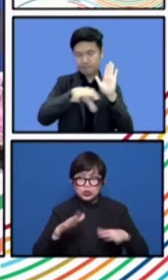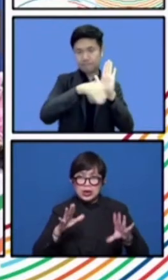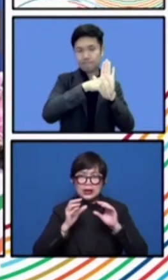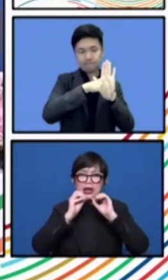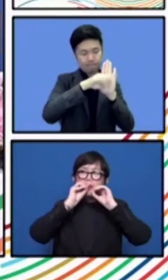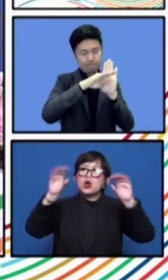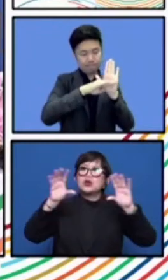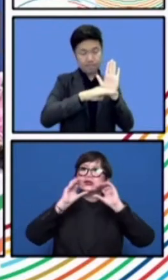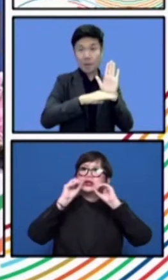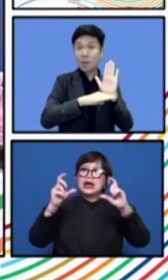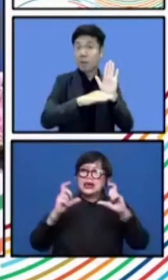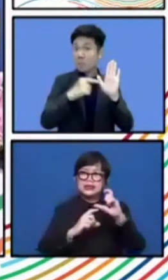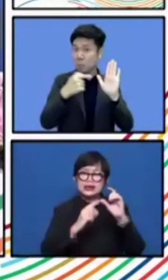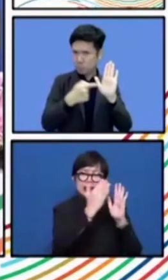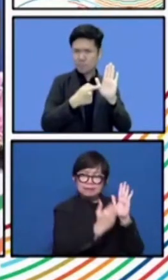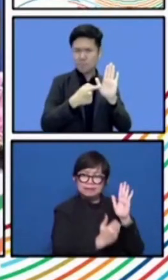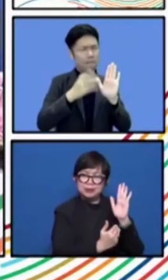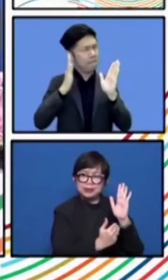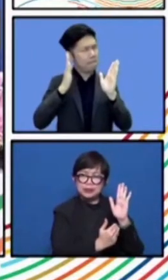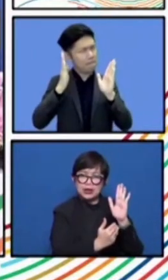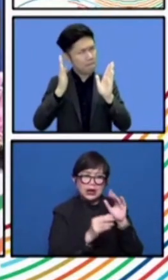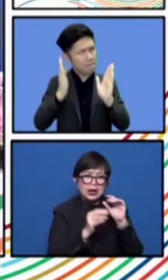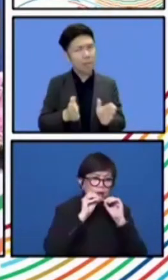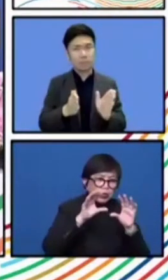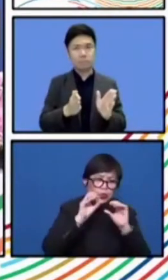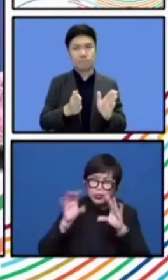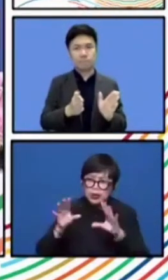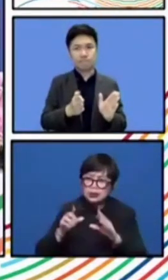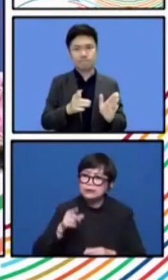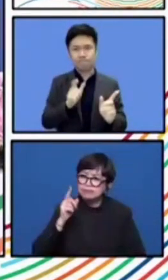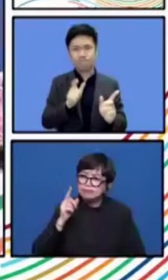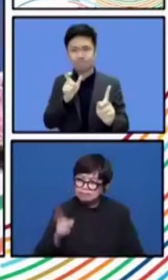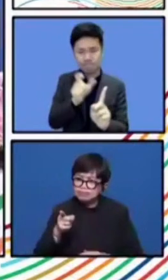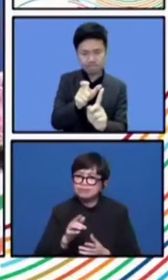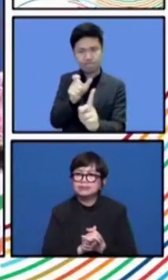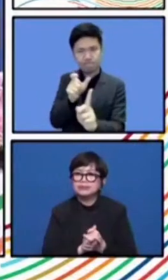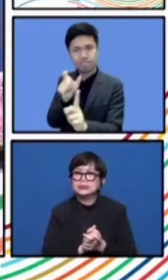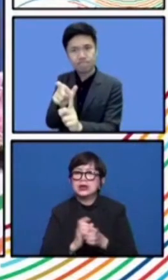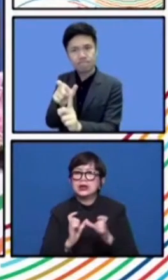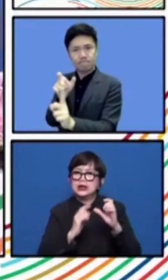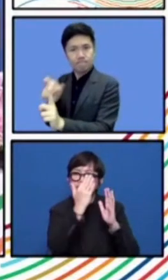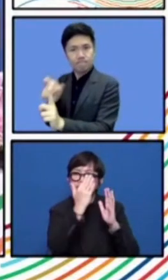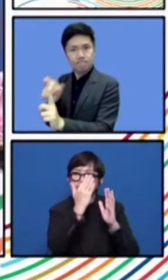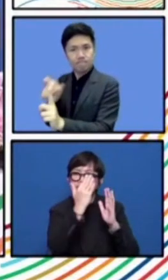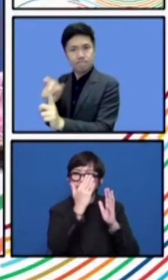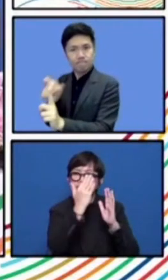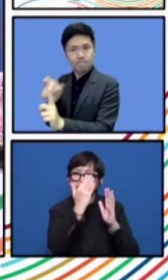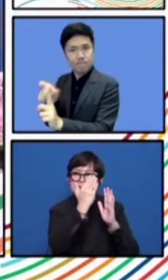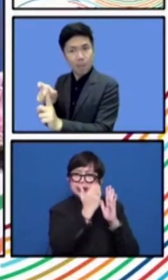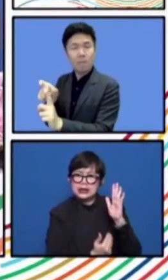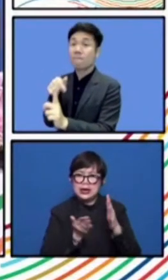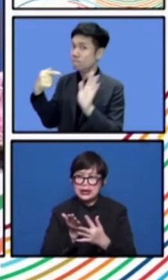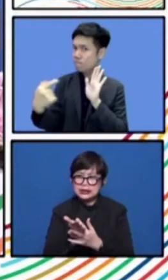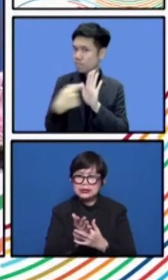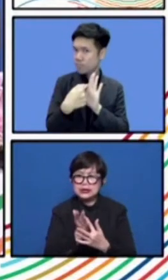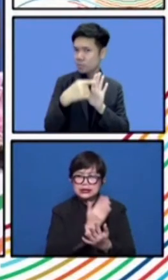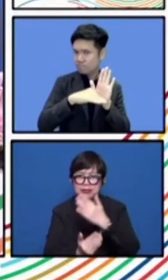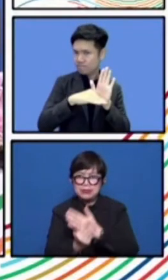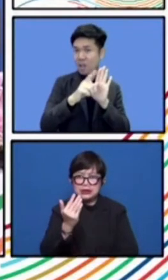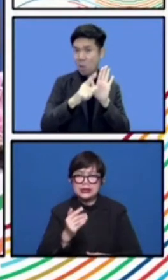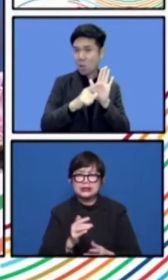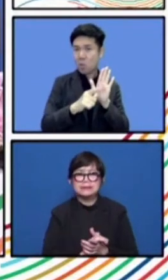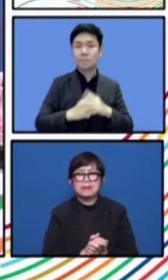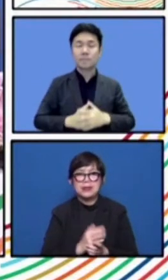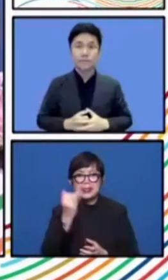standards through existing law and finally nail down the implementation of such